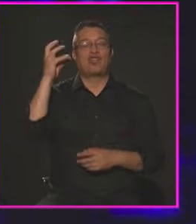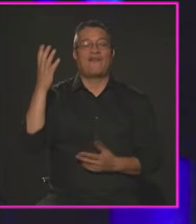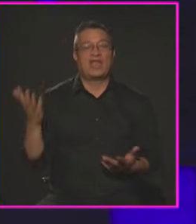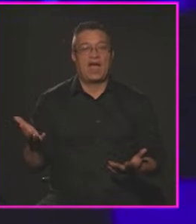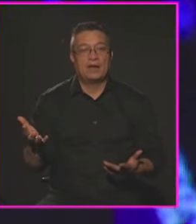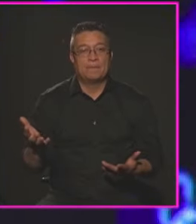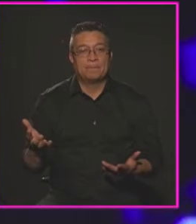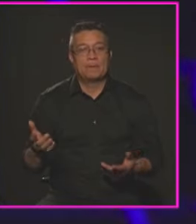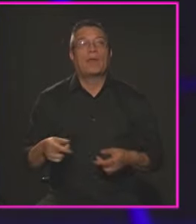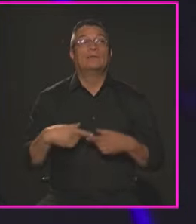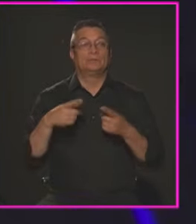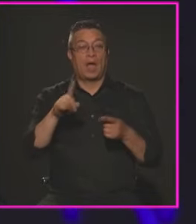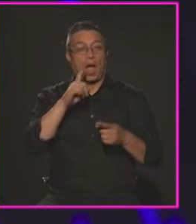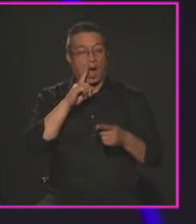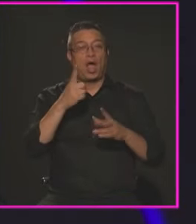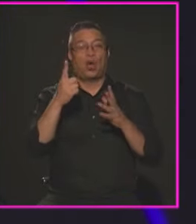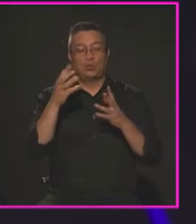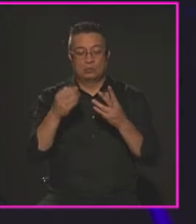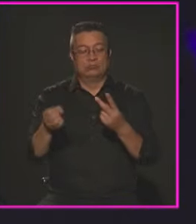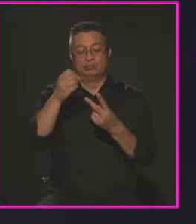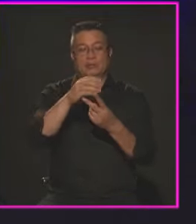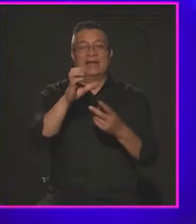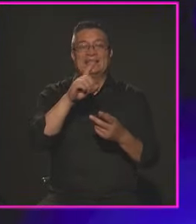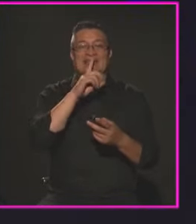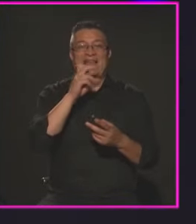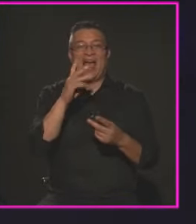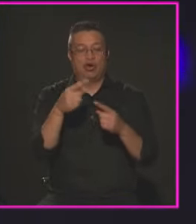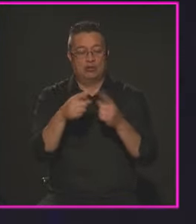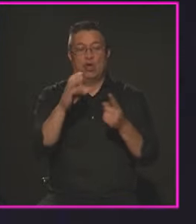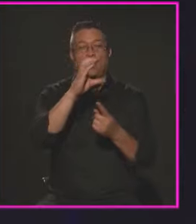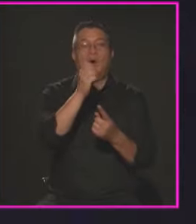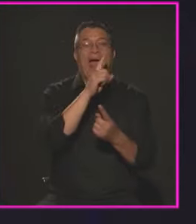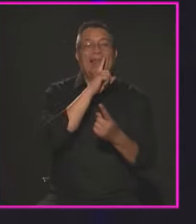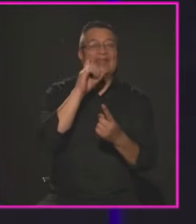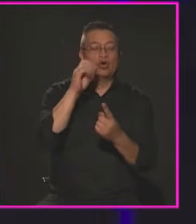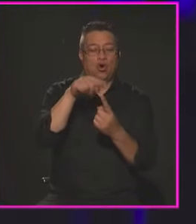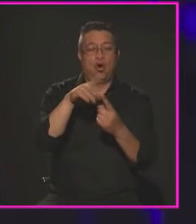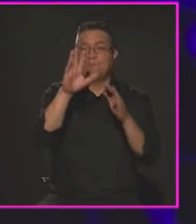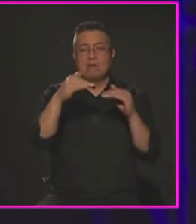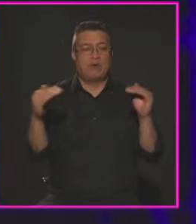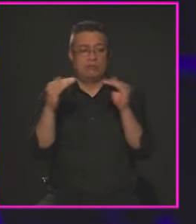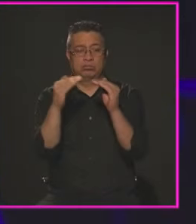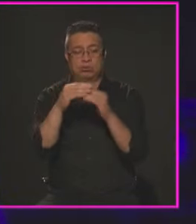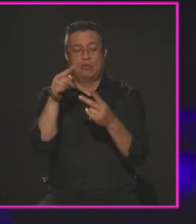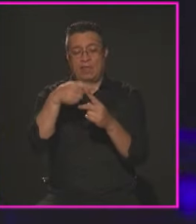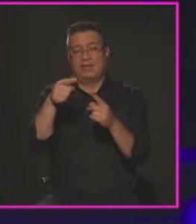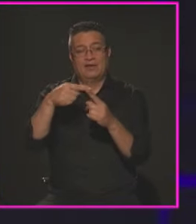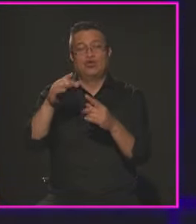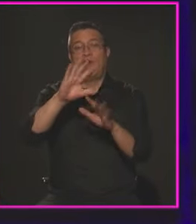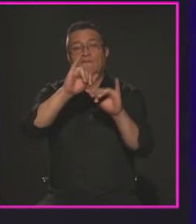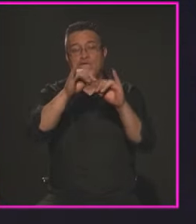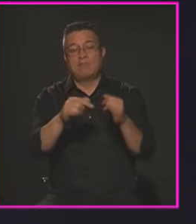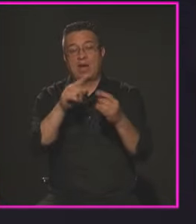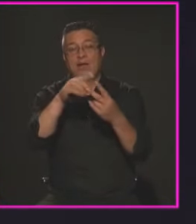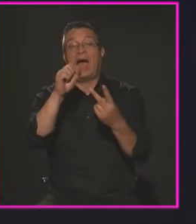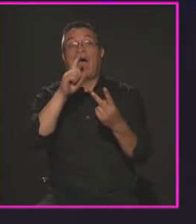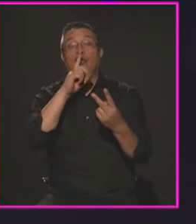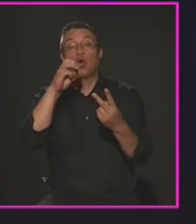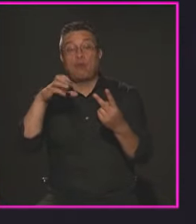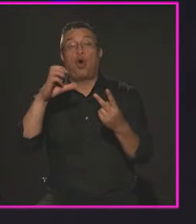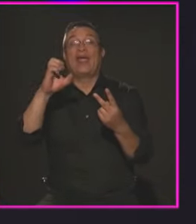A quantum system can be at the same time in different states. An atom or an electron can be at different places at some same time before you